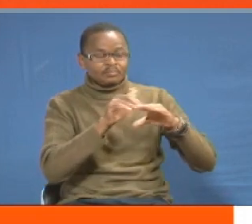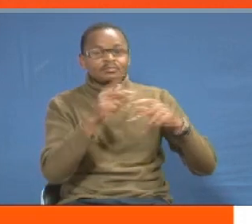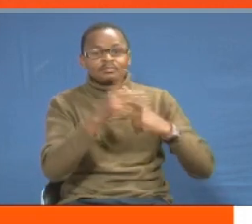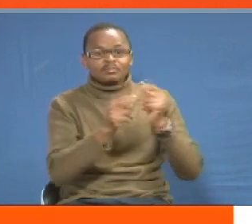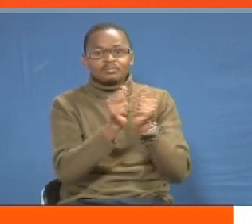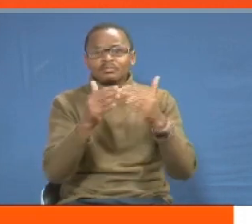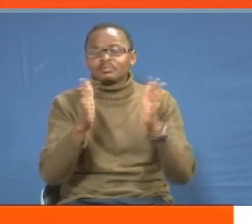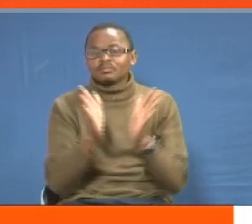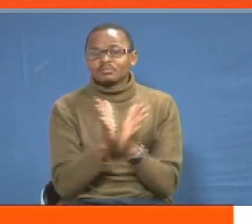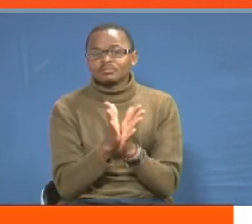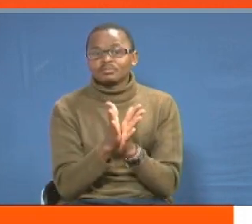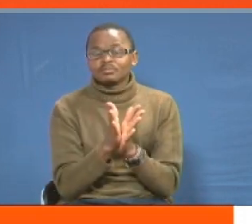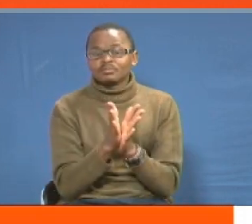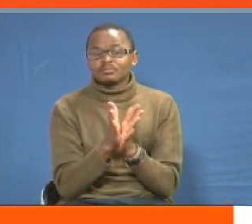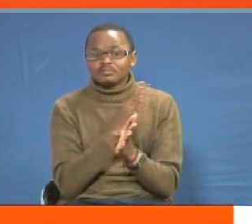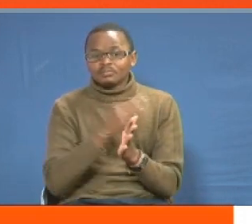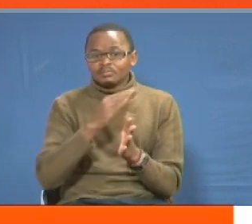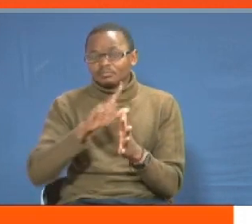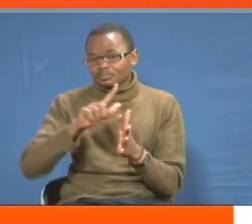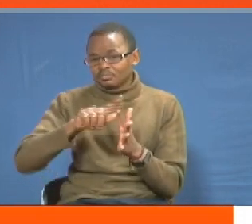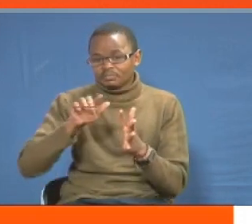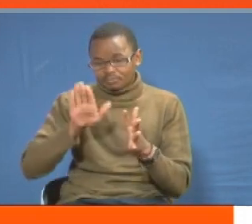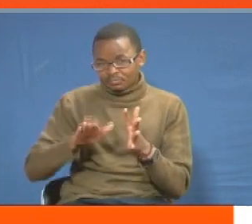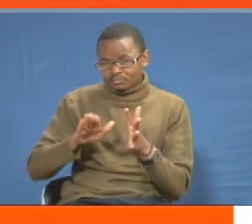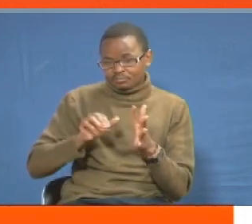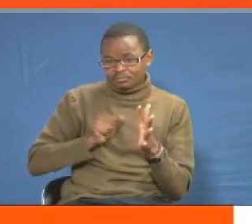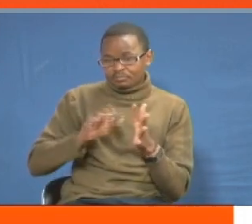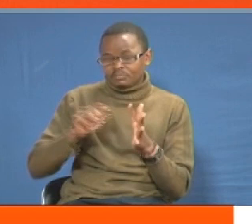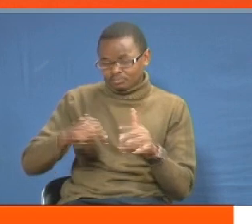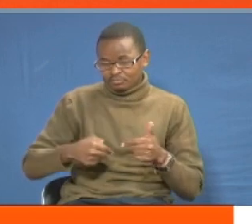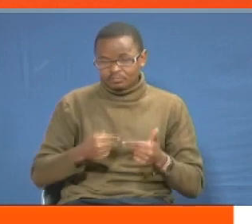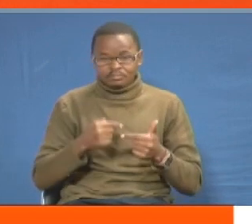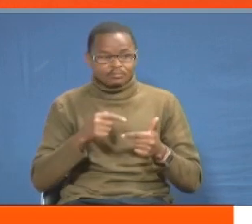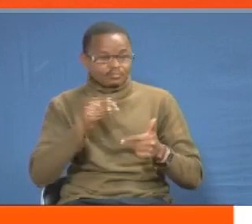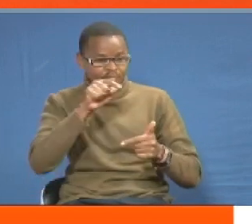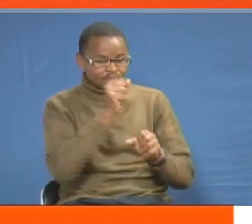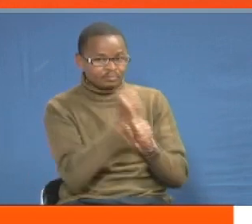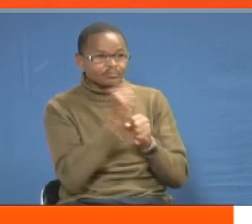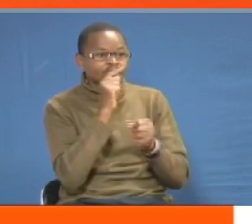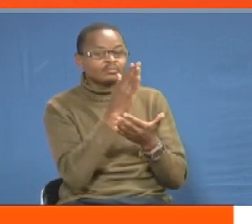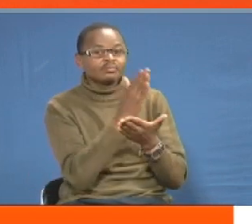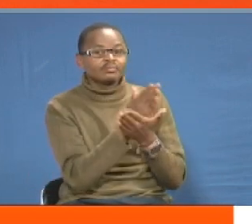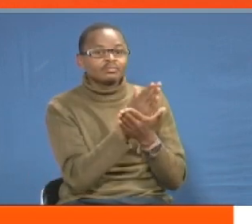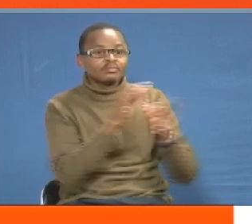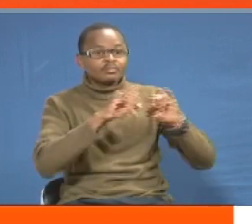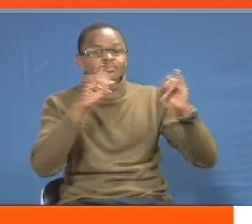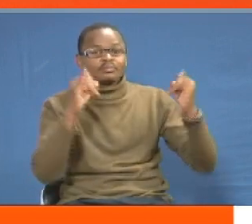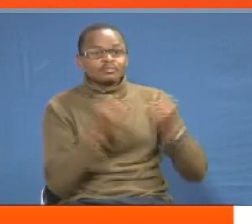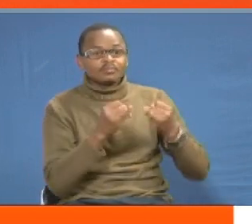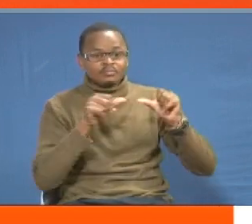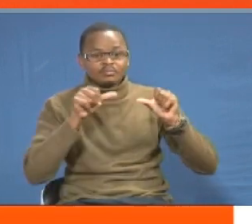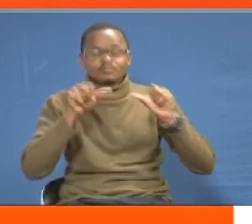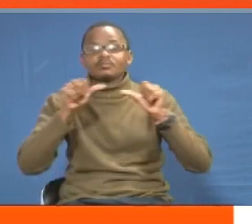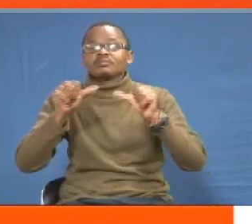in partnership with community institutions and the women and girls themselves. We made sure that their